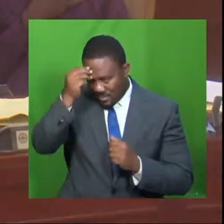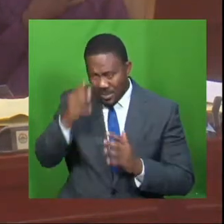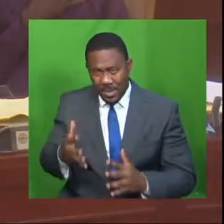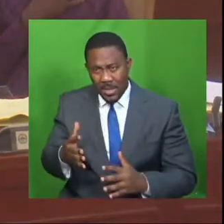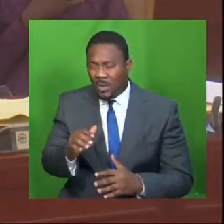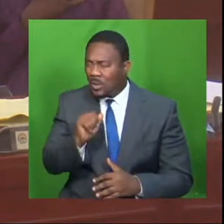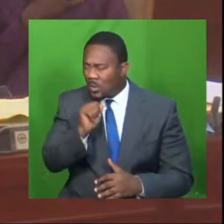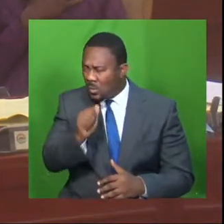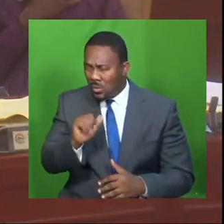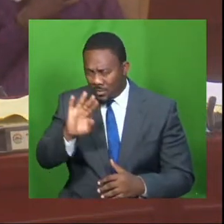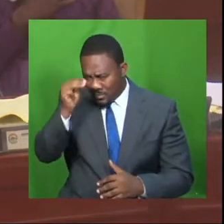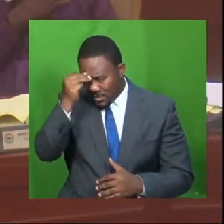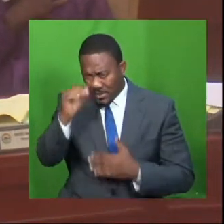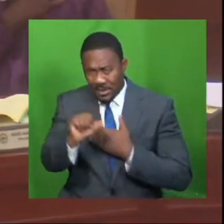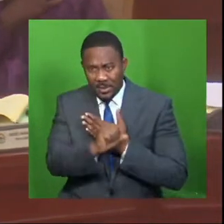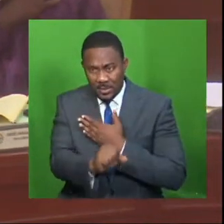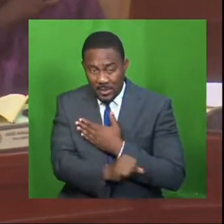holding fire,